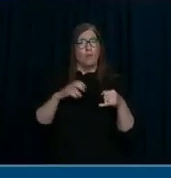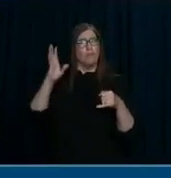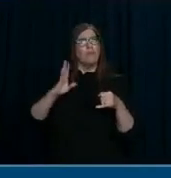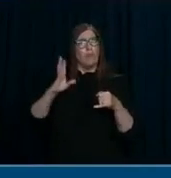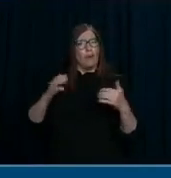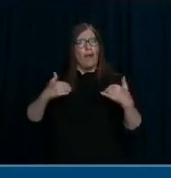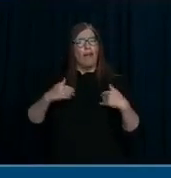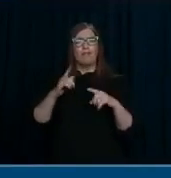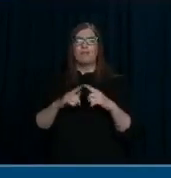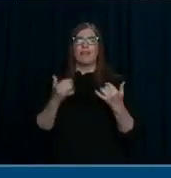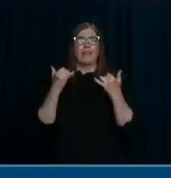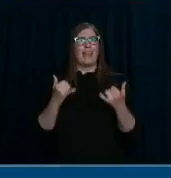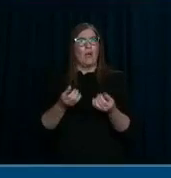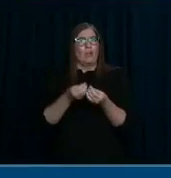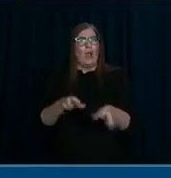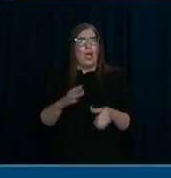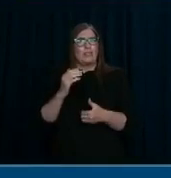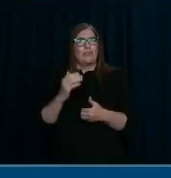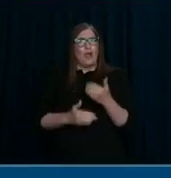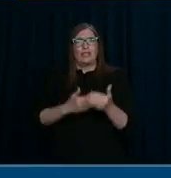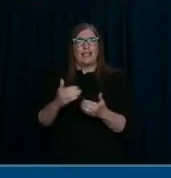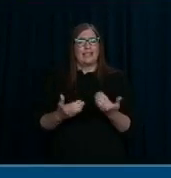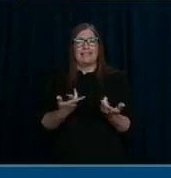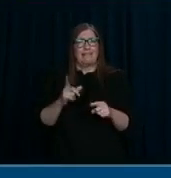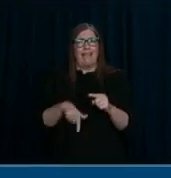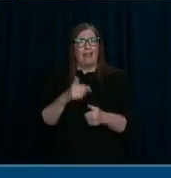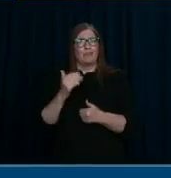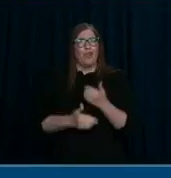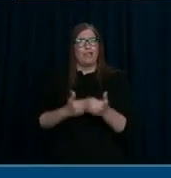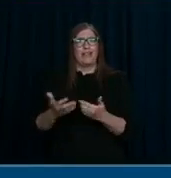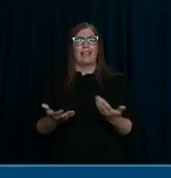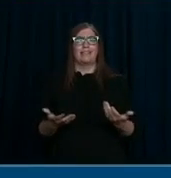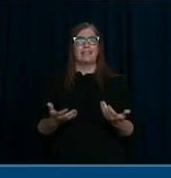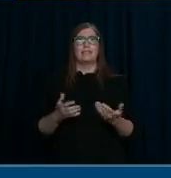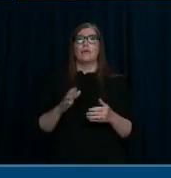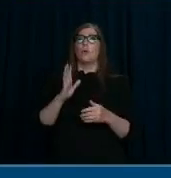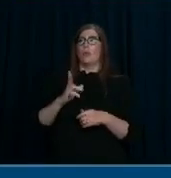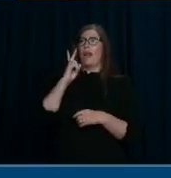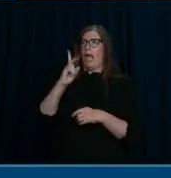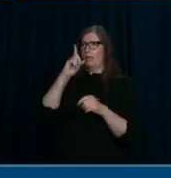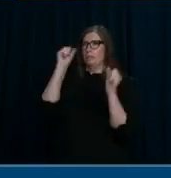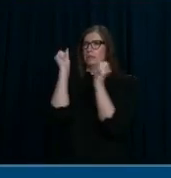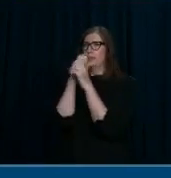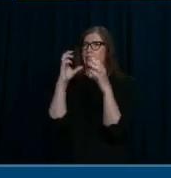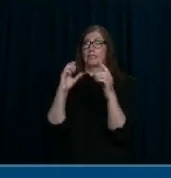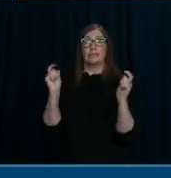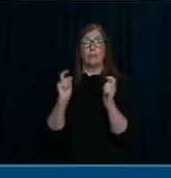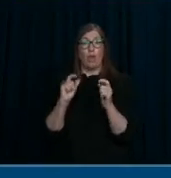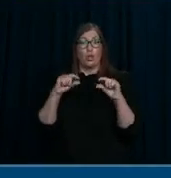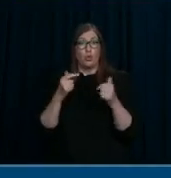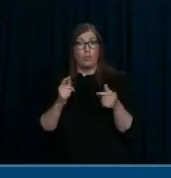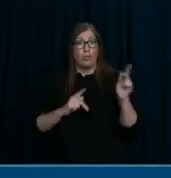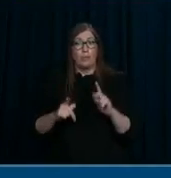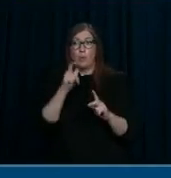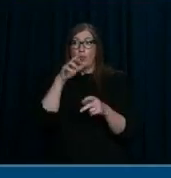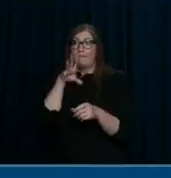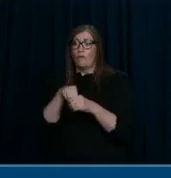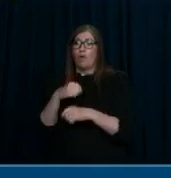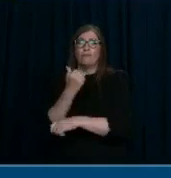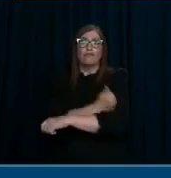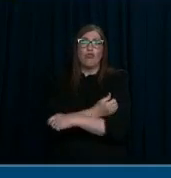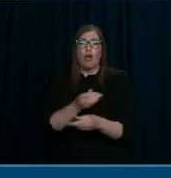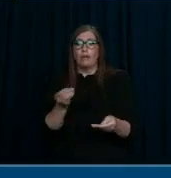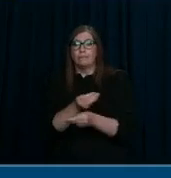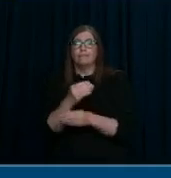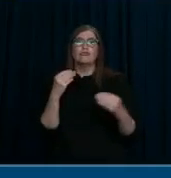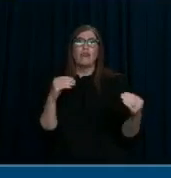we've lost the processing capacity. I would like to see the tiny group of people who are engaged in drug trafficking,